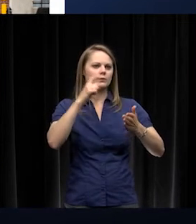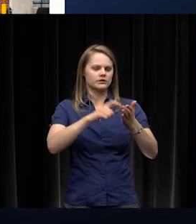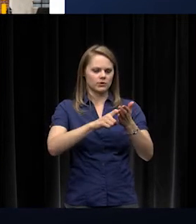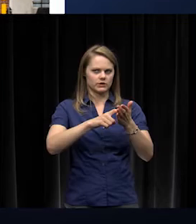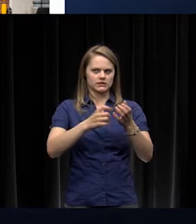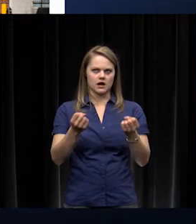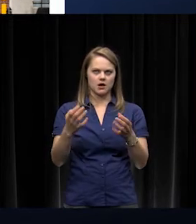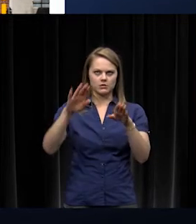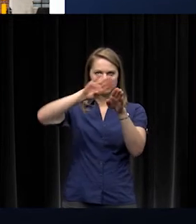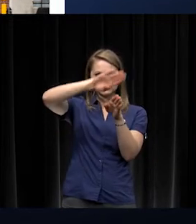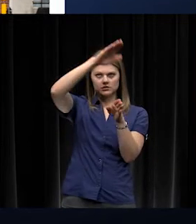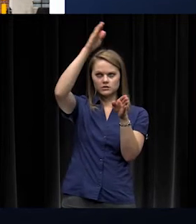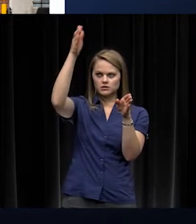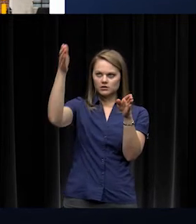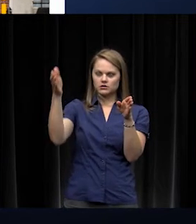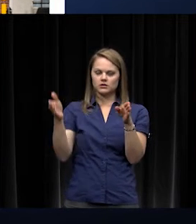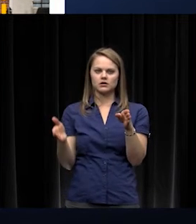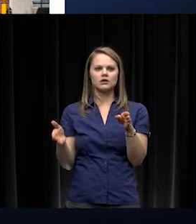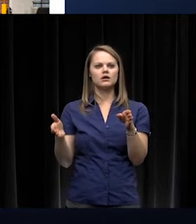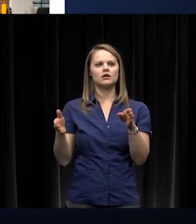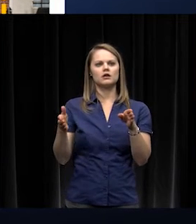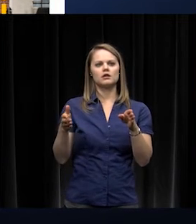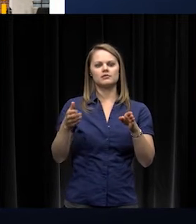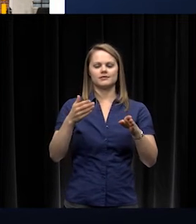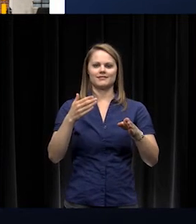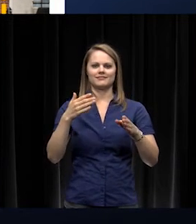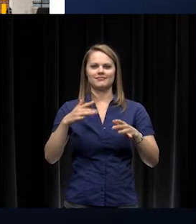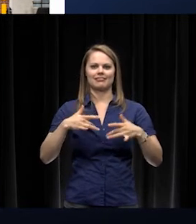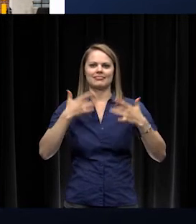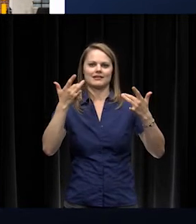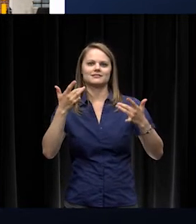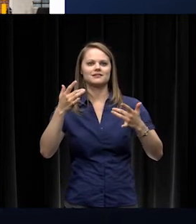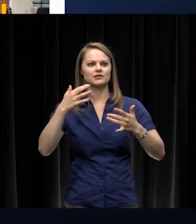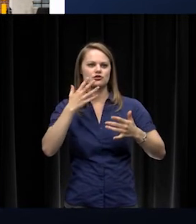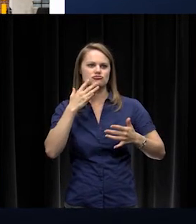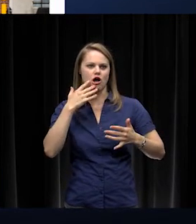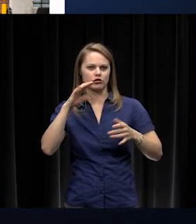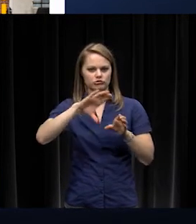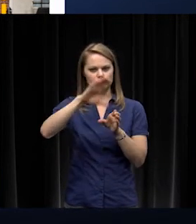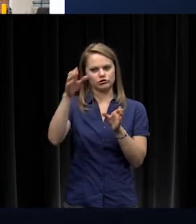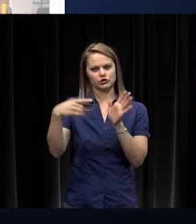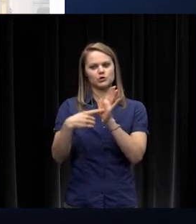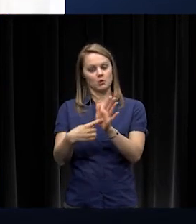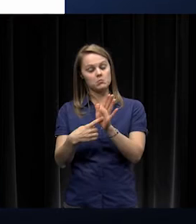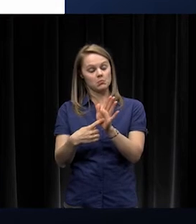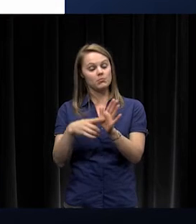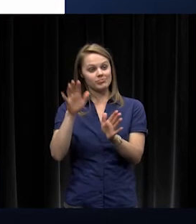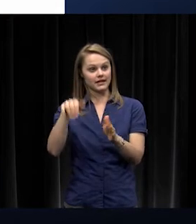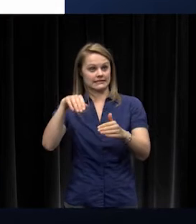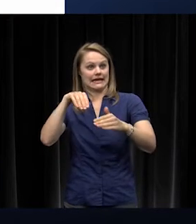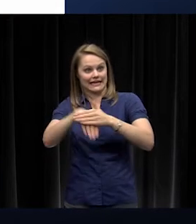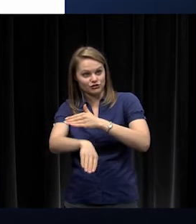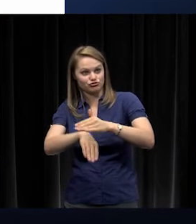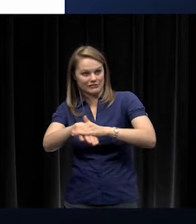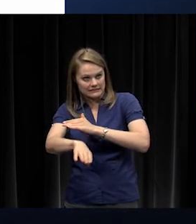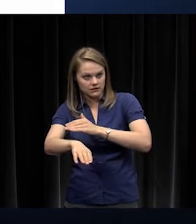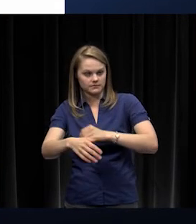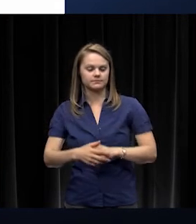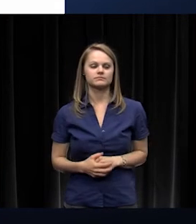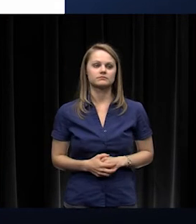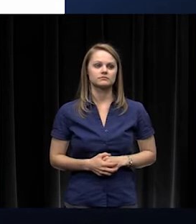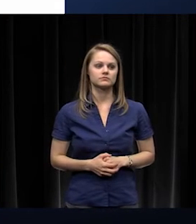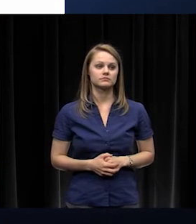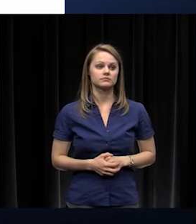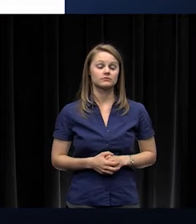is the lighter limestone color that designates, hey, these are the entrances to the facility. And then also the color